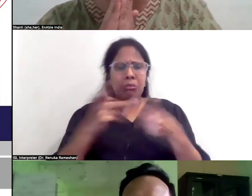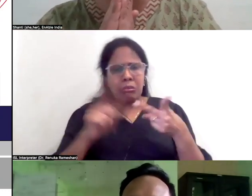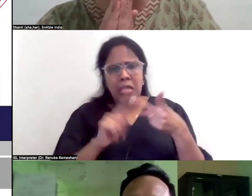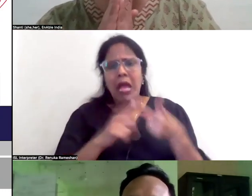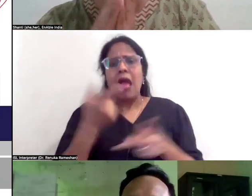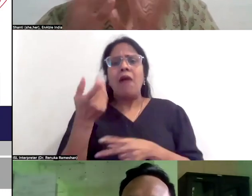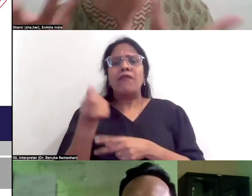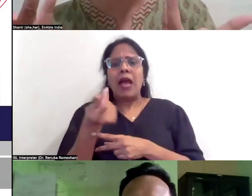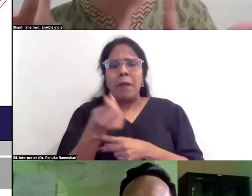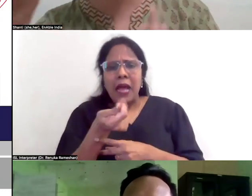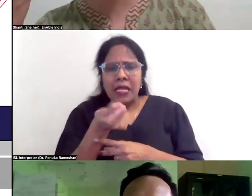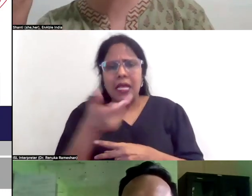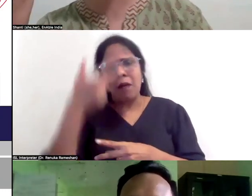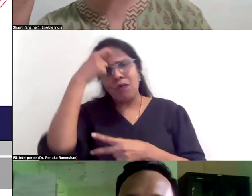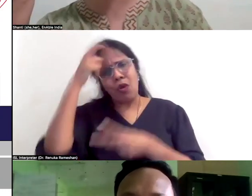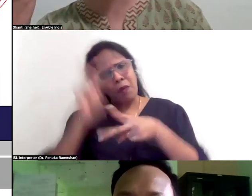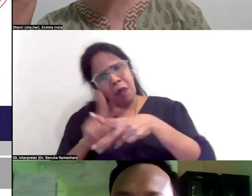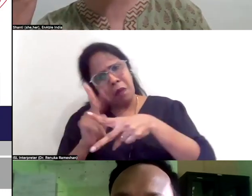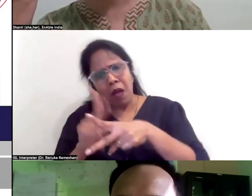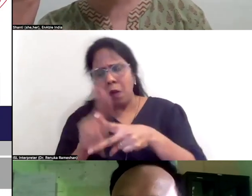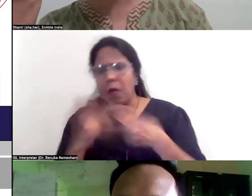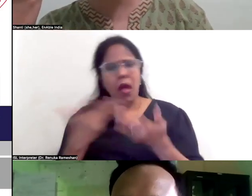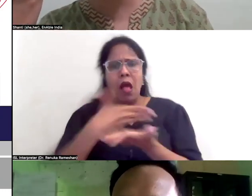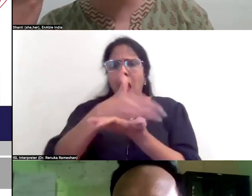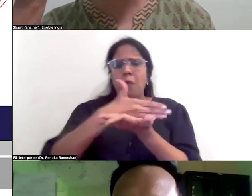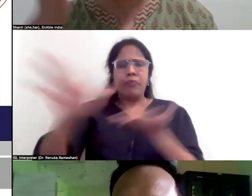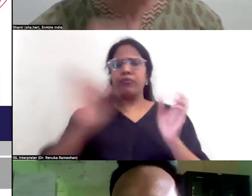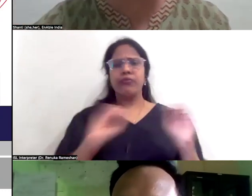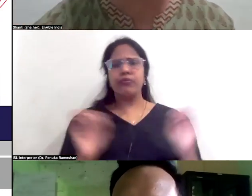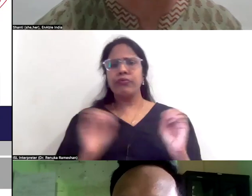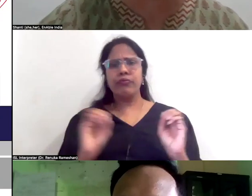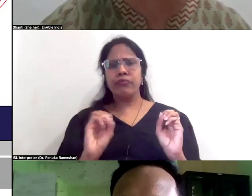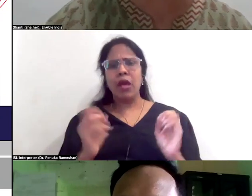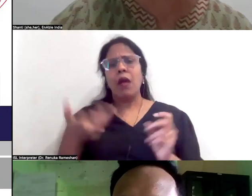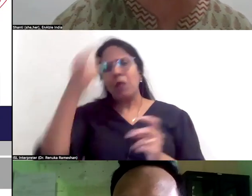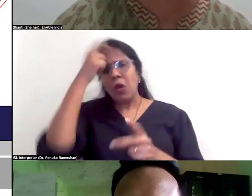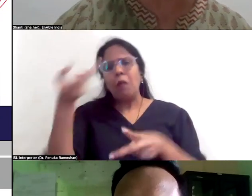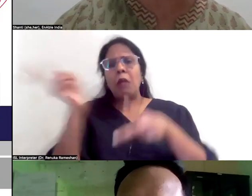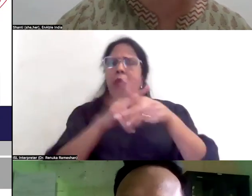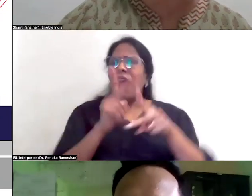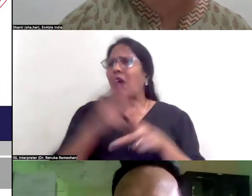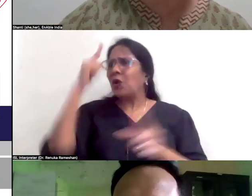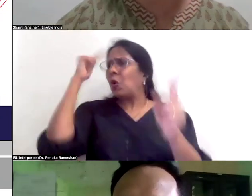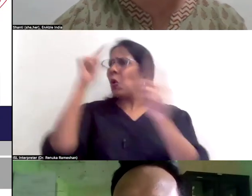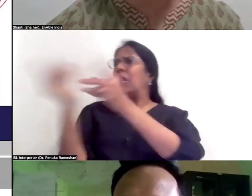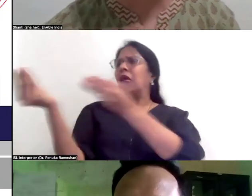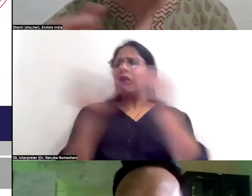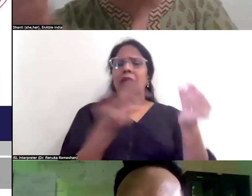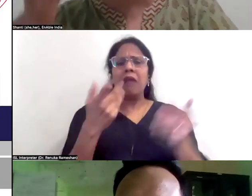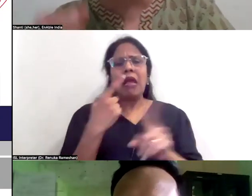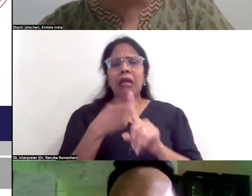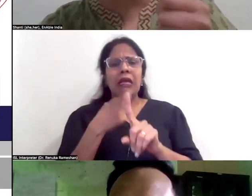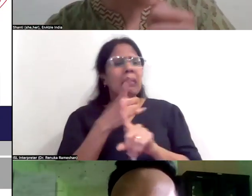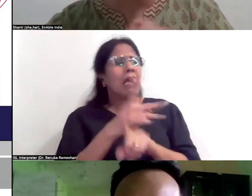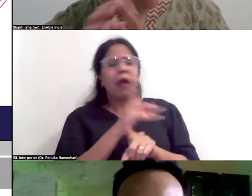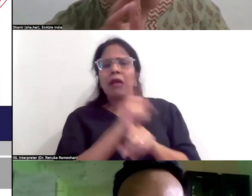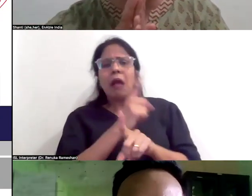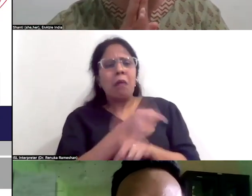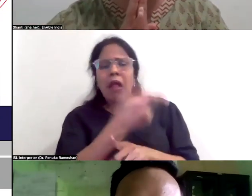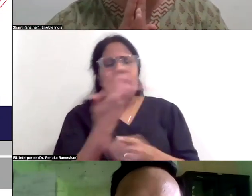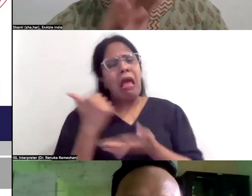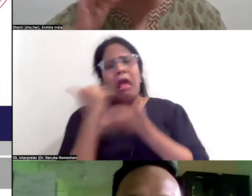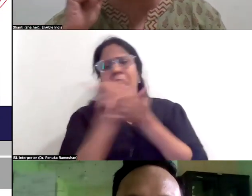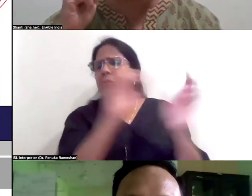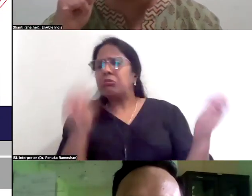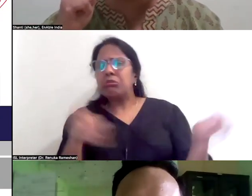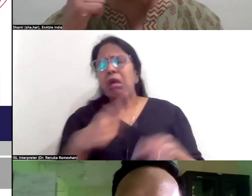thinking about it. What did this organization do? Chumma gave goals. They didn't help Kamal. Poor thing, every day. They didn't help him with this. They didn't help him with